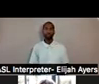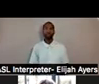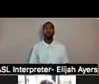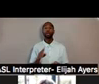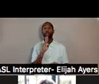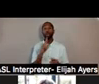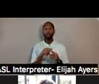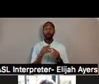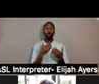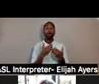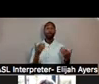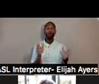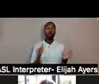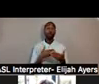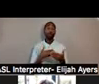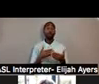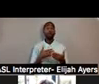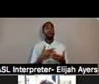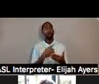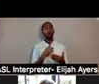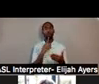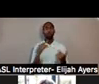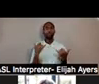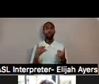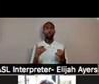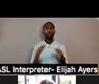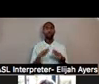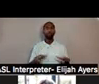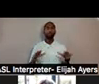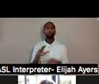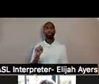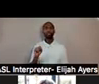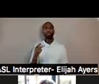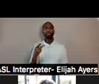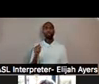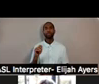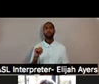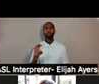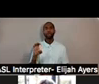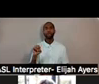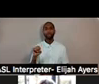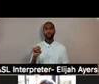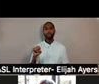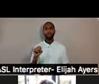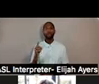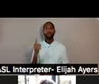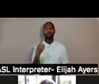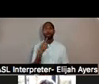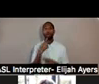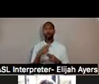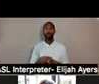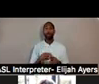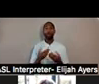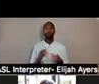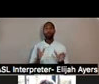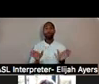rooms also felt like such a playful space, and I think someone was calling their breakout